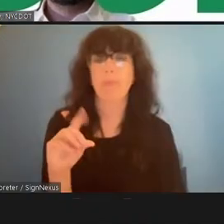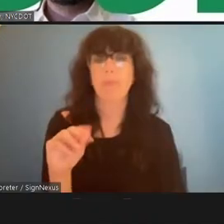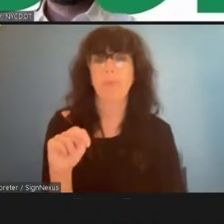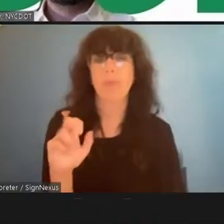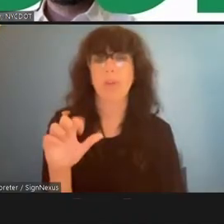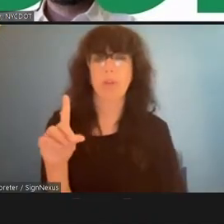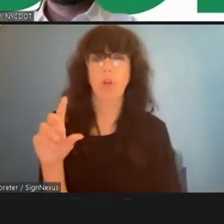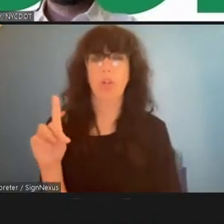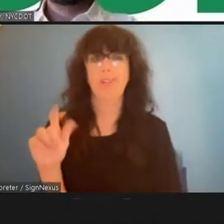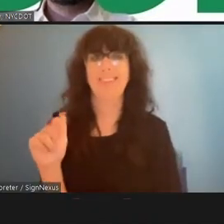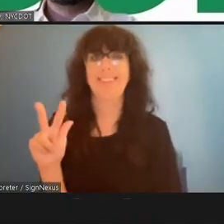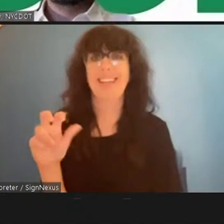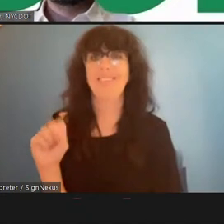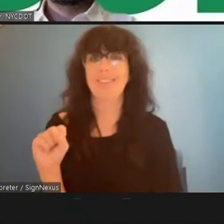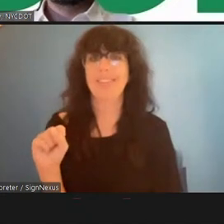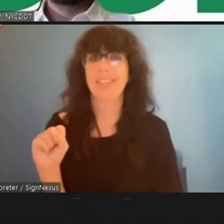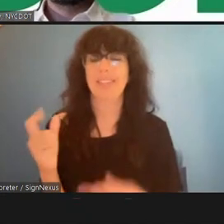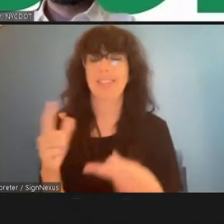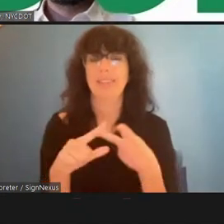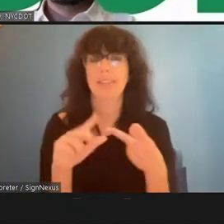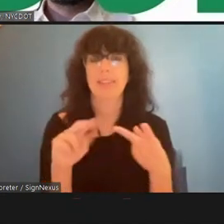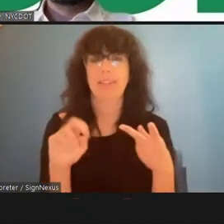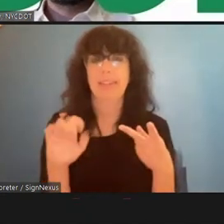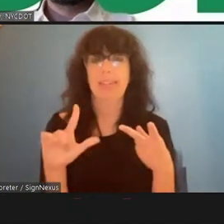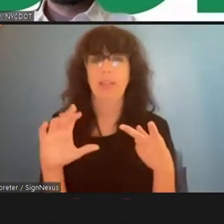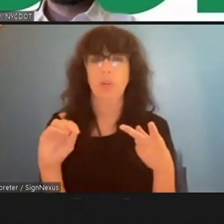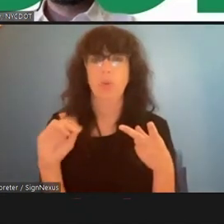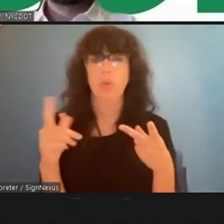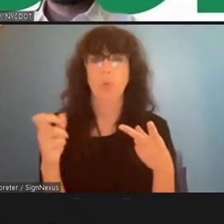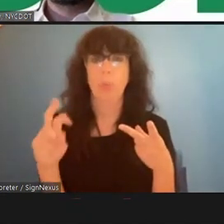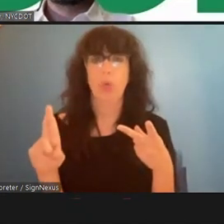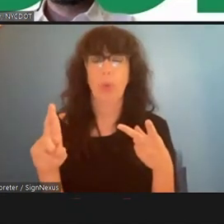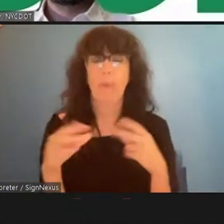davis followed by neil cooper